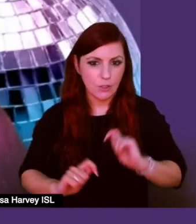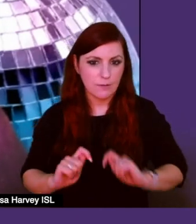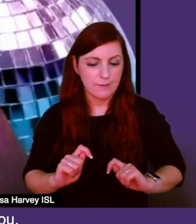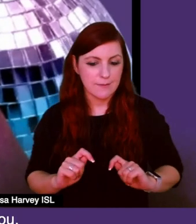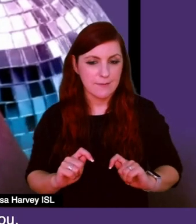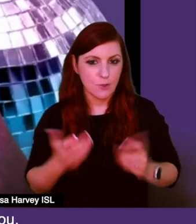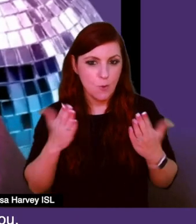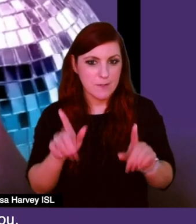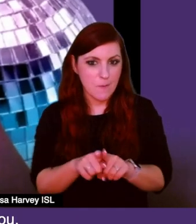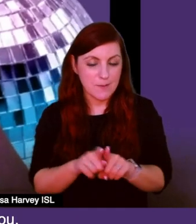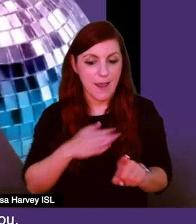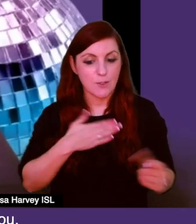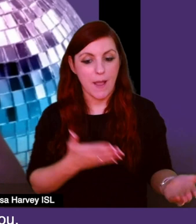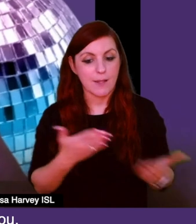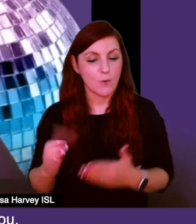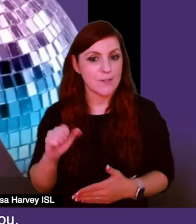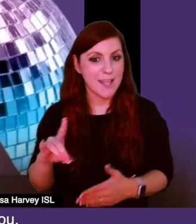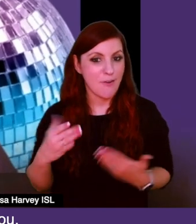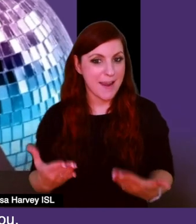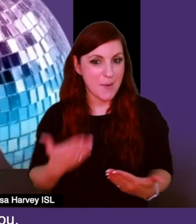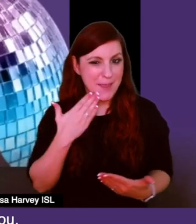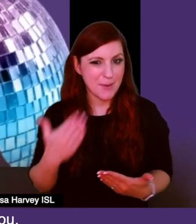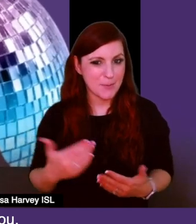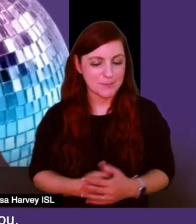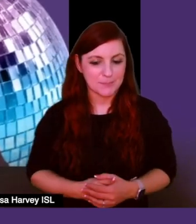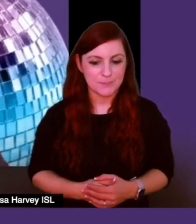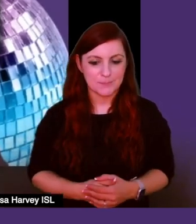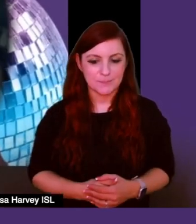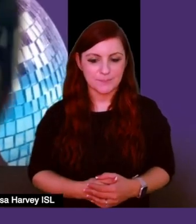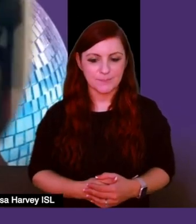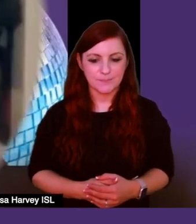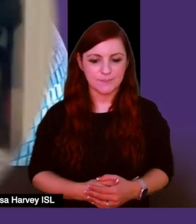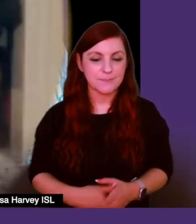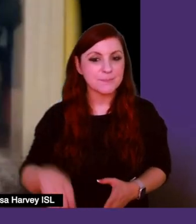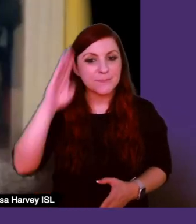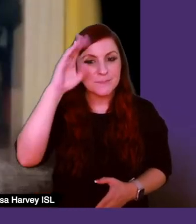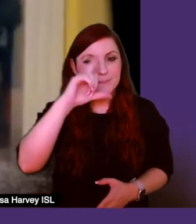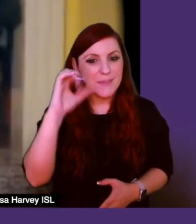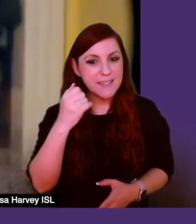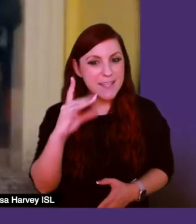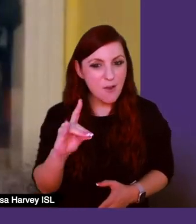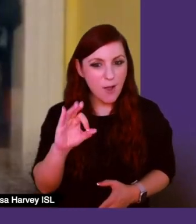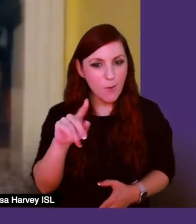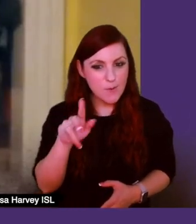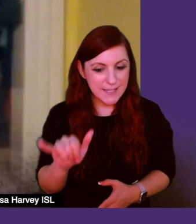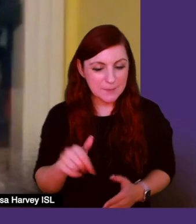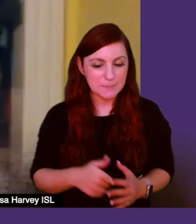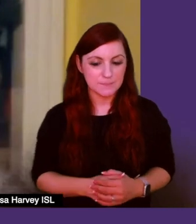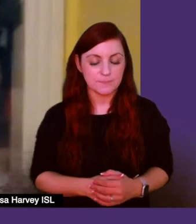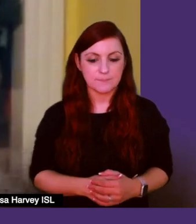productions. So I'd like to hand over to Sarah now, please. Thank you. Welcome. Hello, Sarah. I am Sarah Gordy.